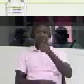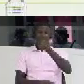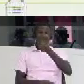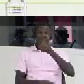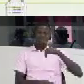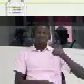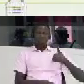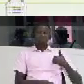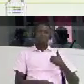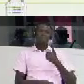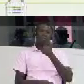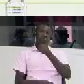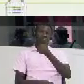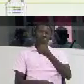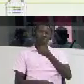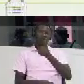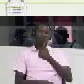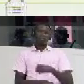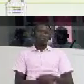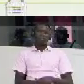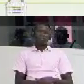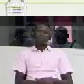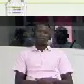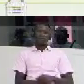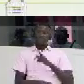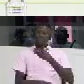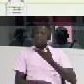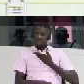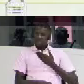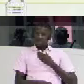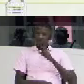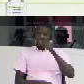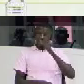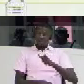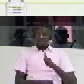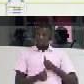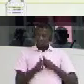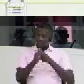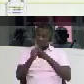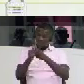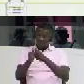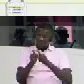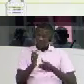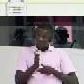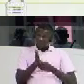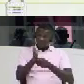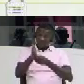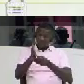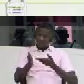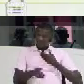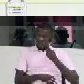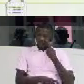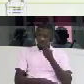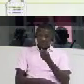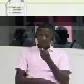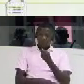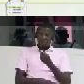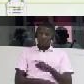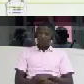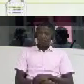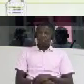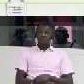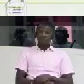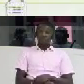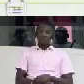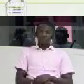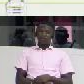6. Did they appear to have someone leading them? ndax am na kenn ni ngi leen gisee noonu amoon na kenn